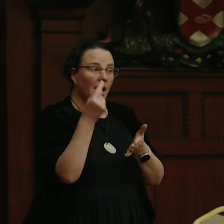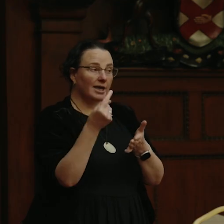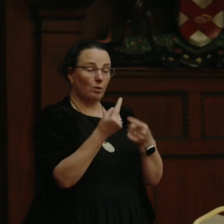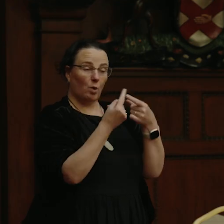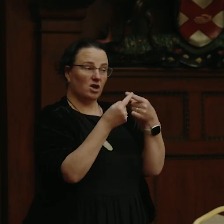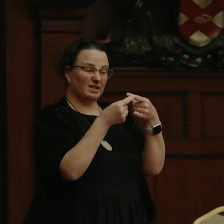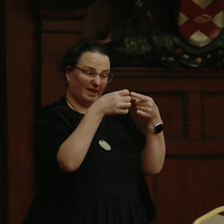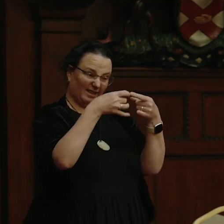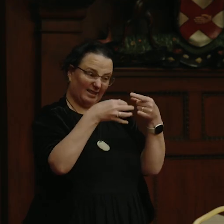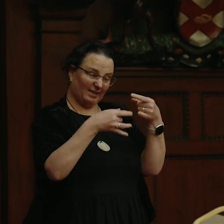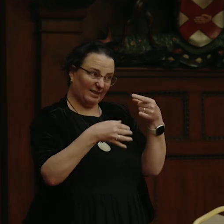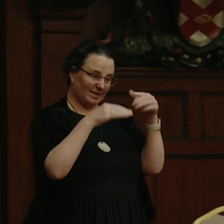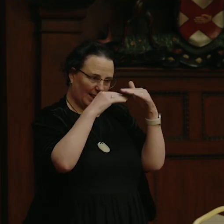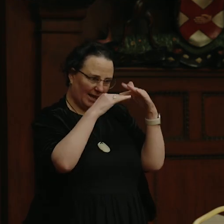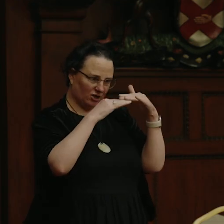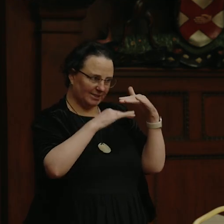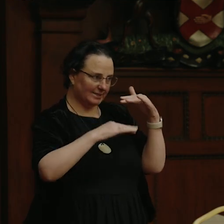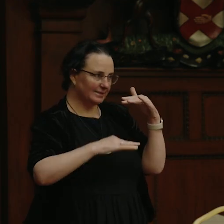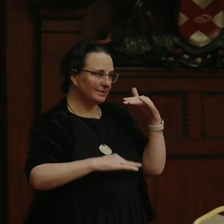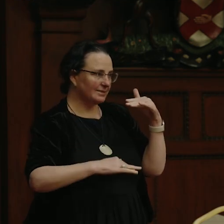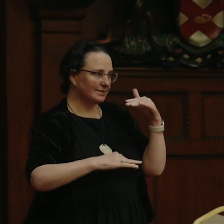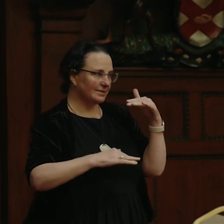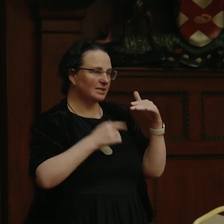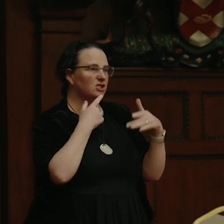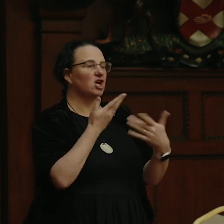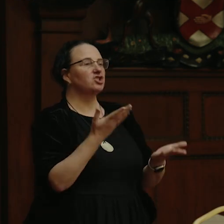not just whittled down to that term.